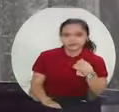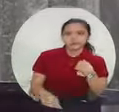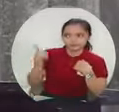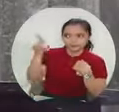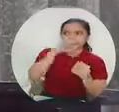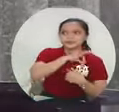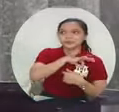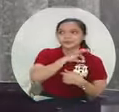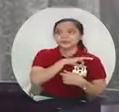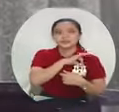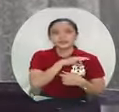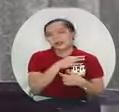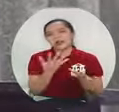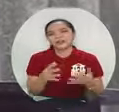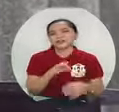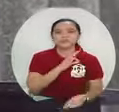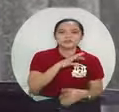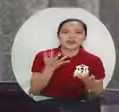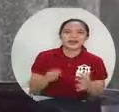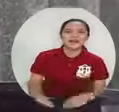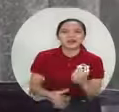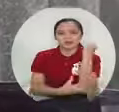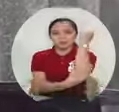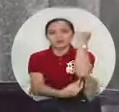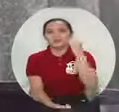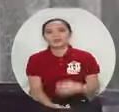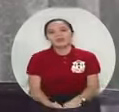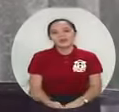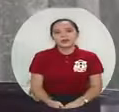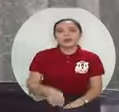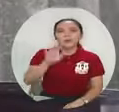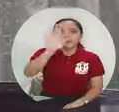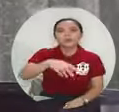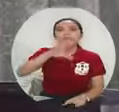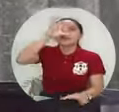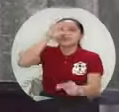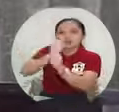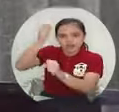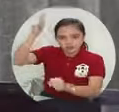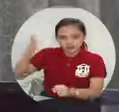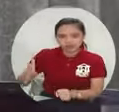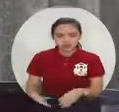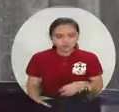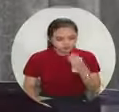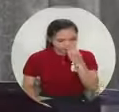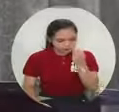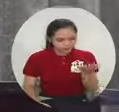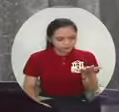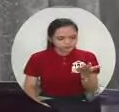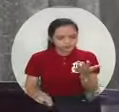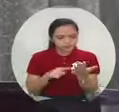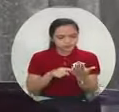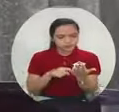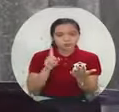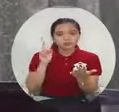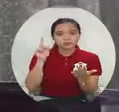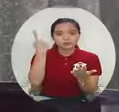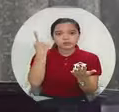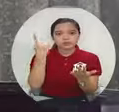And I just trusted God over and above all these allowances monthly that I receive from the